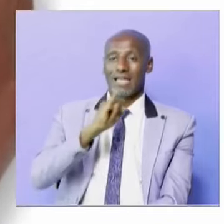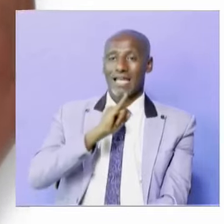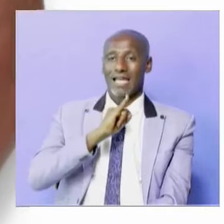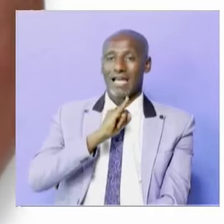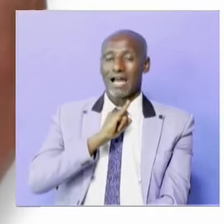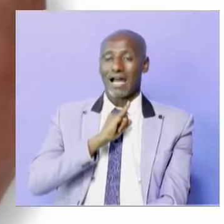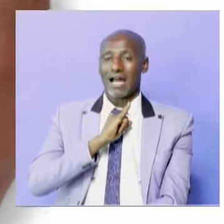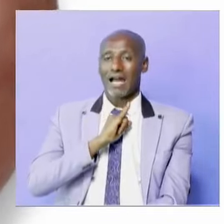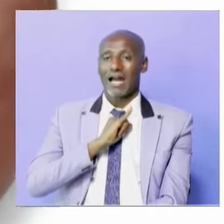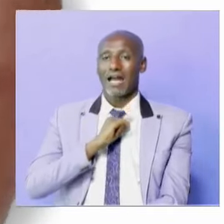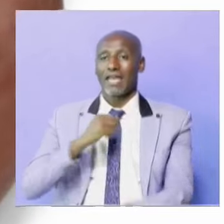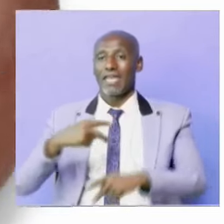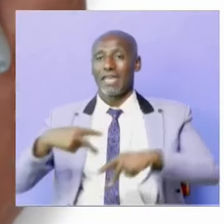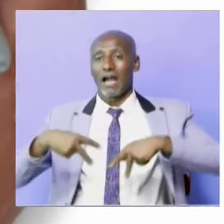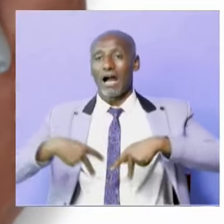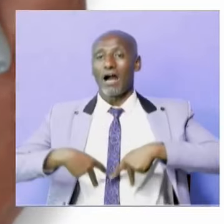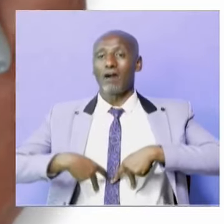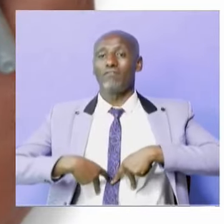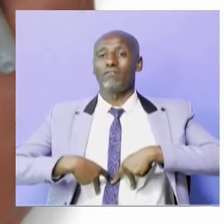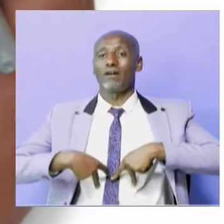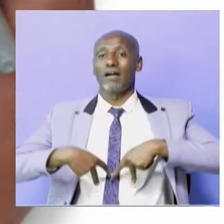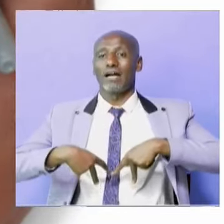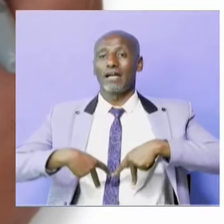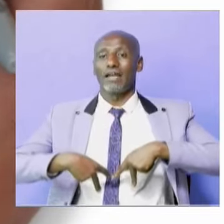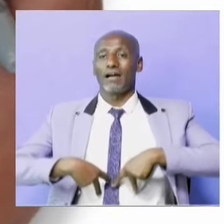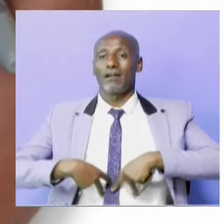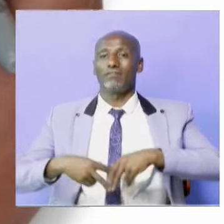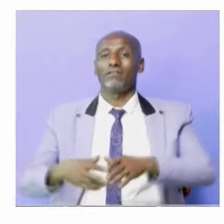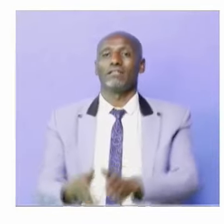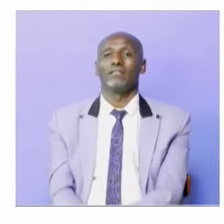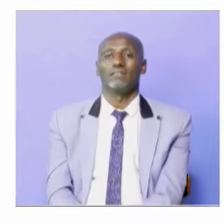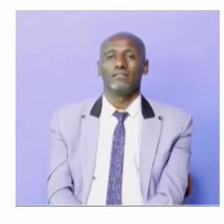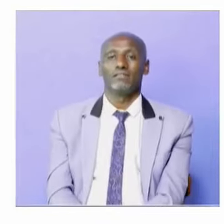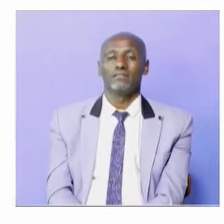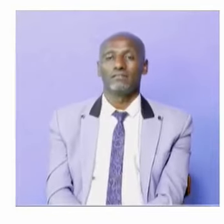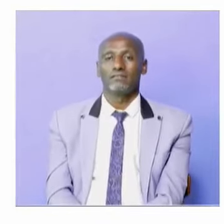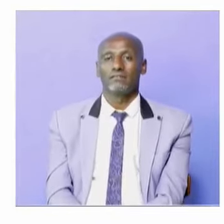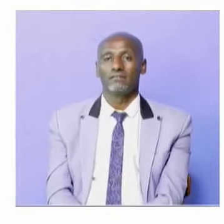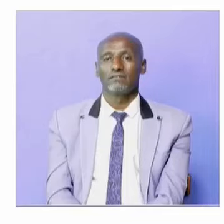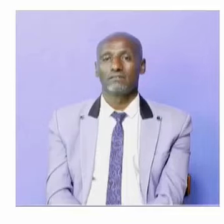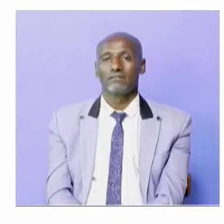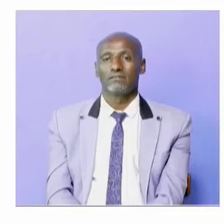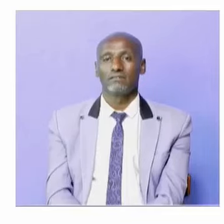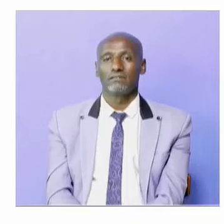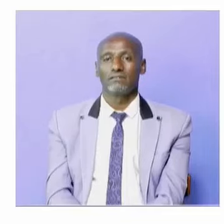written forms means in formal ways, we have to say I have.